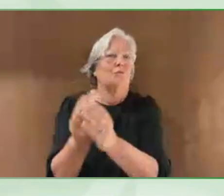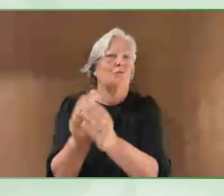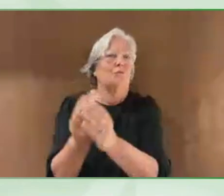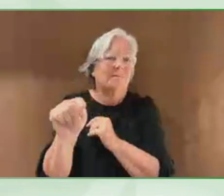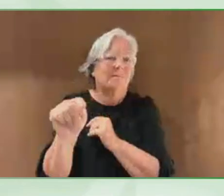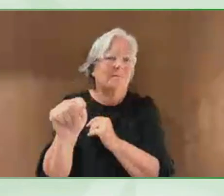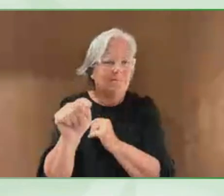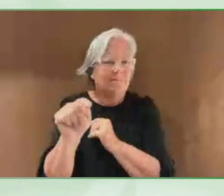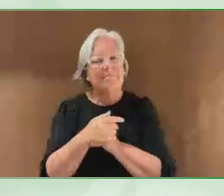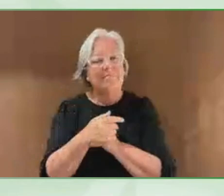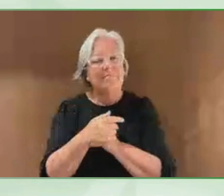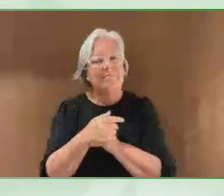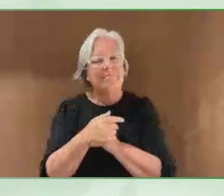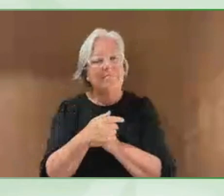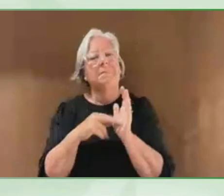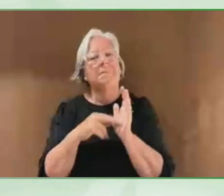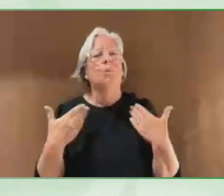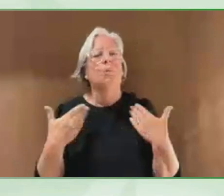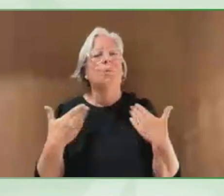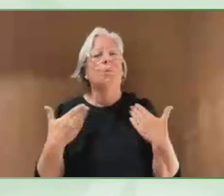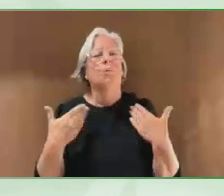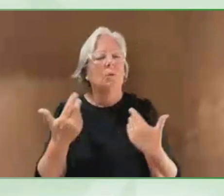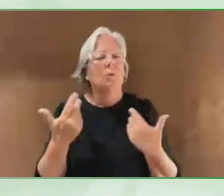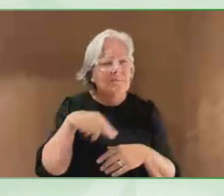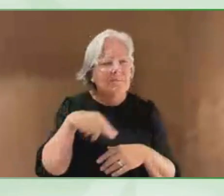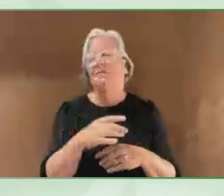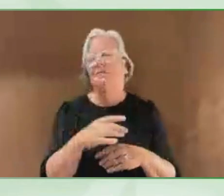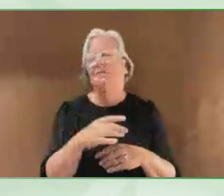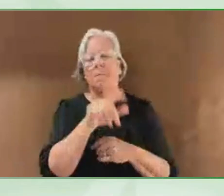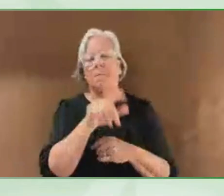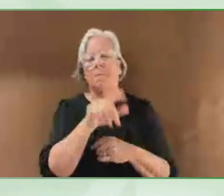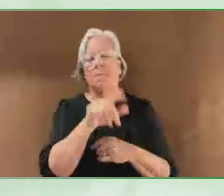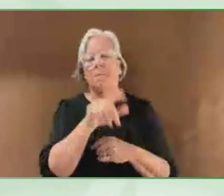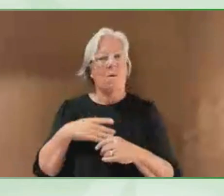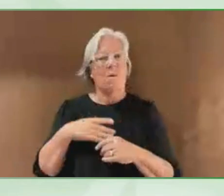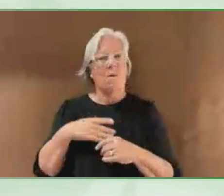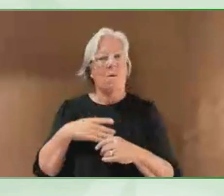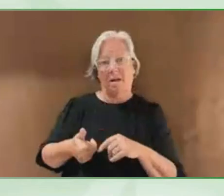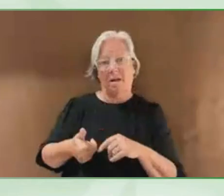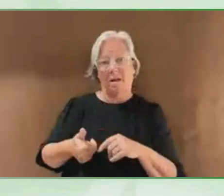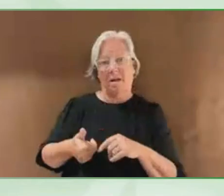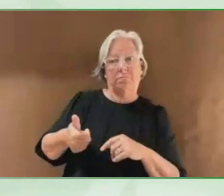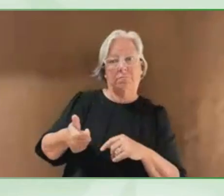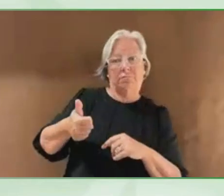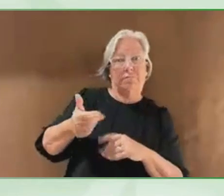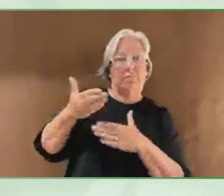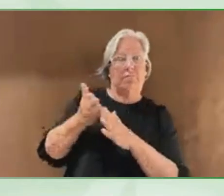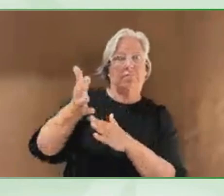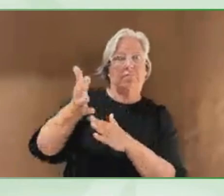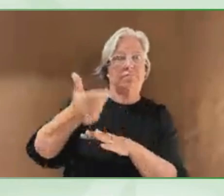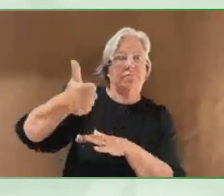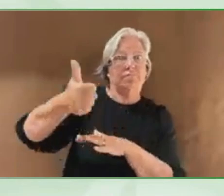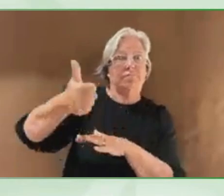employees, and then Gold being the programs for people stepping up into the top management positions. And typically there are